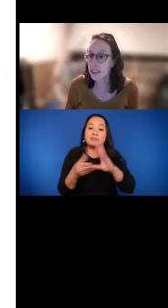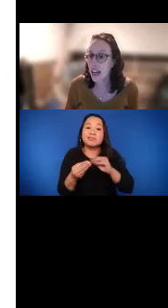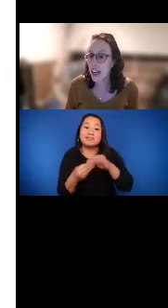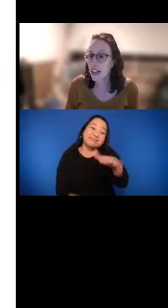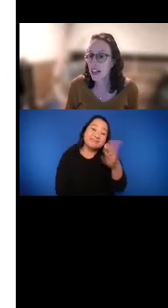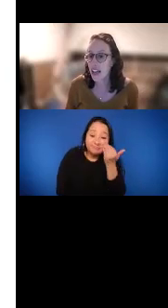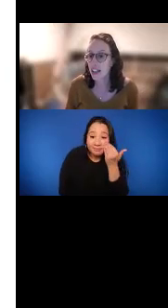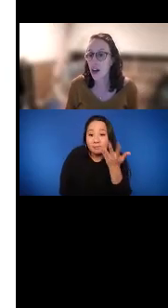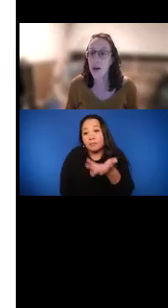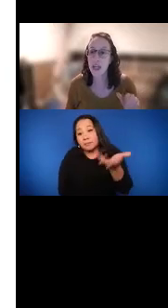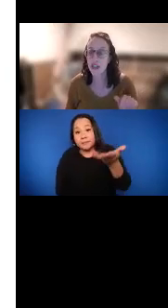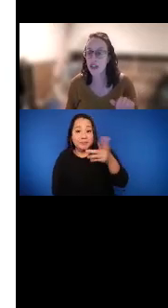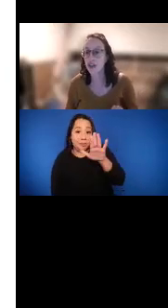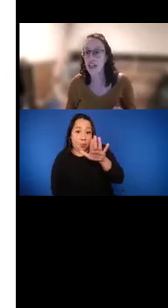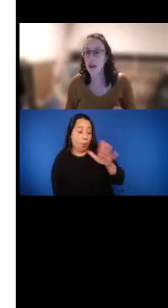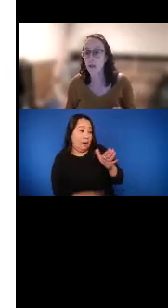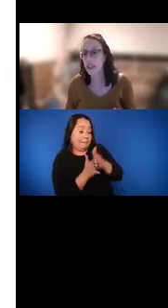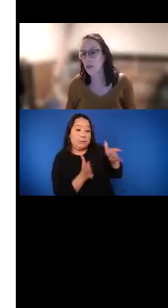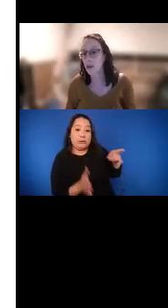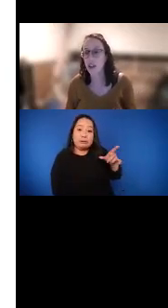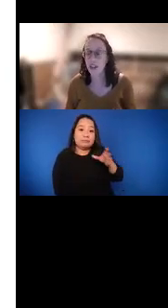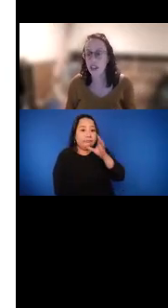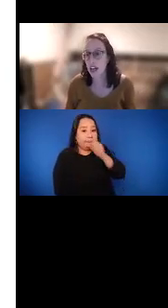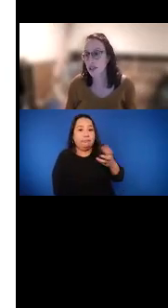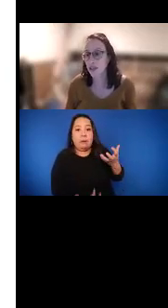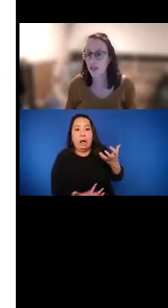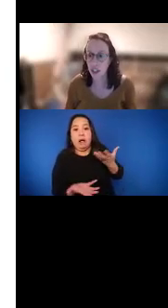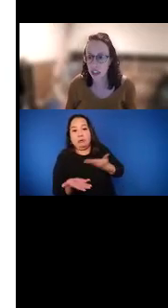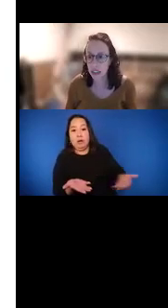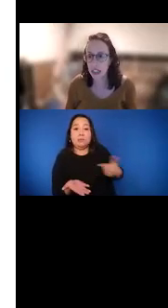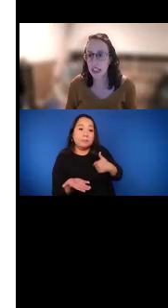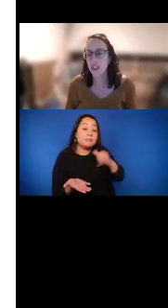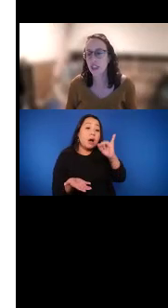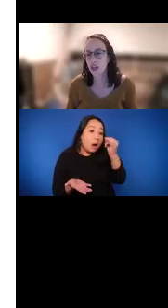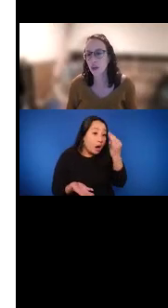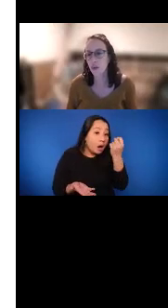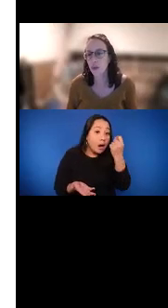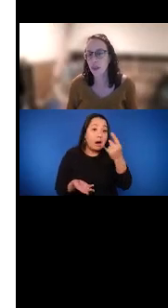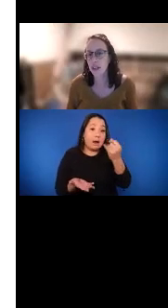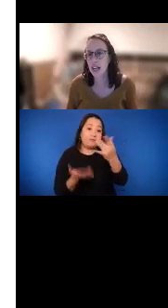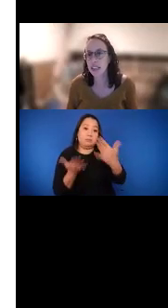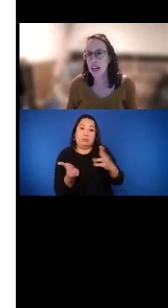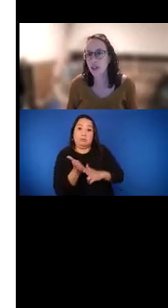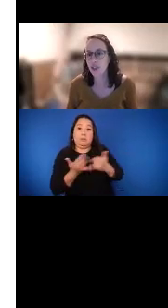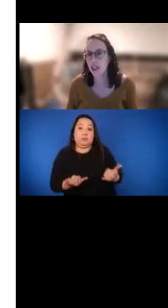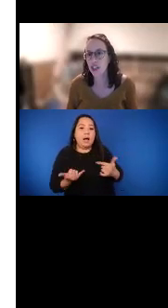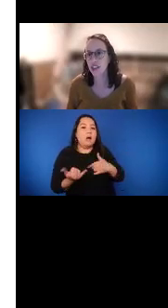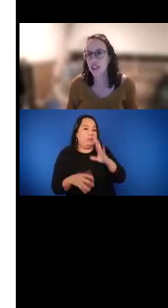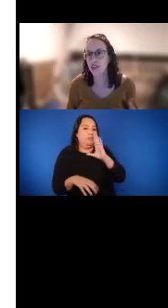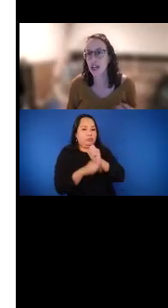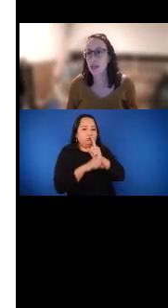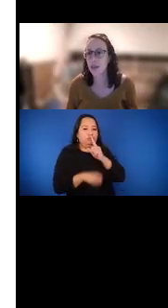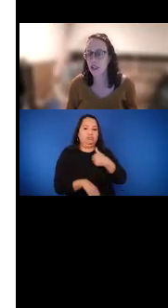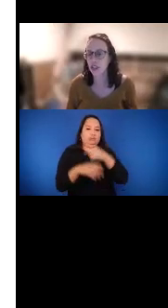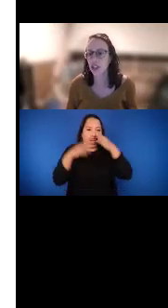up today, then I'll make sure that we work on your house first. So that's how they're